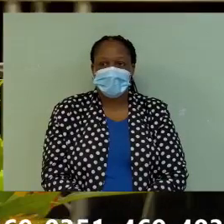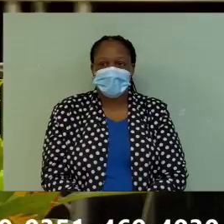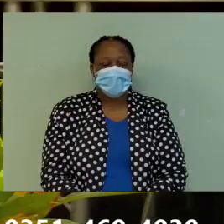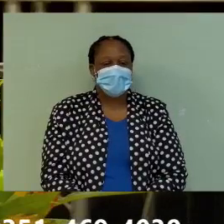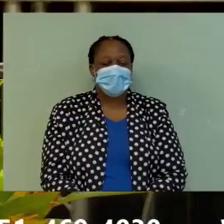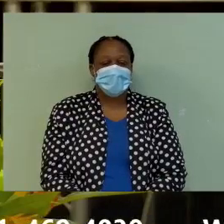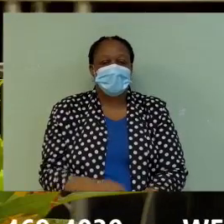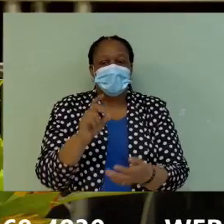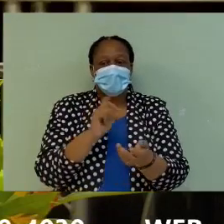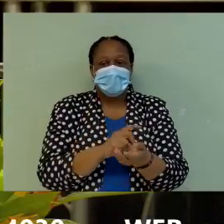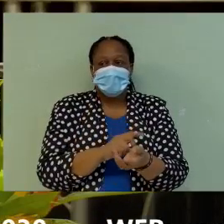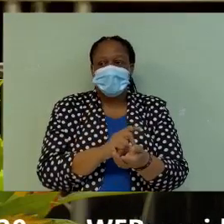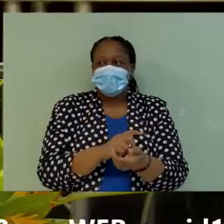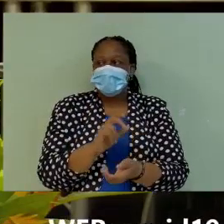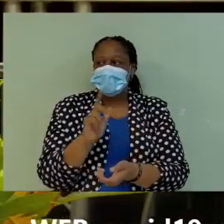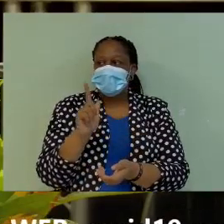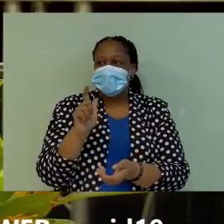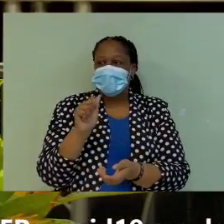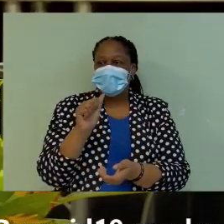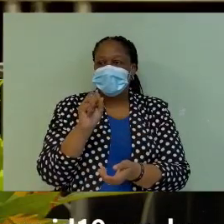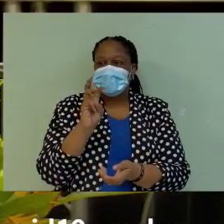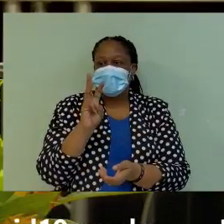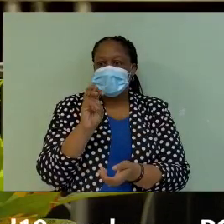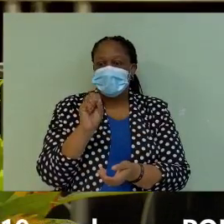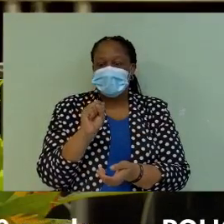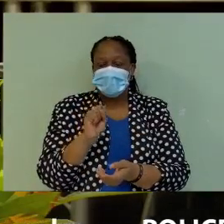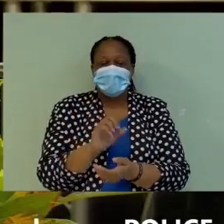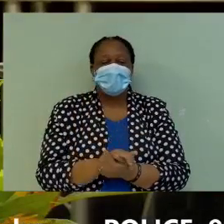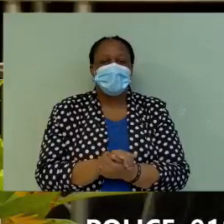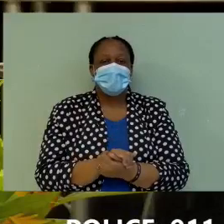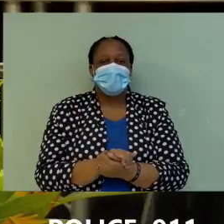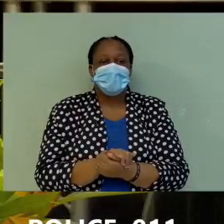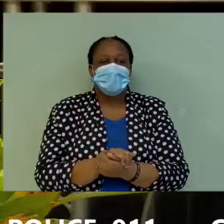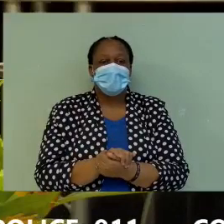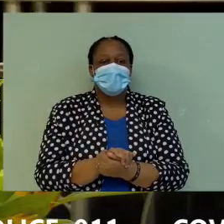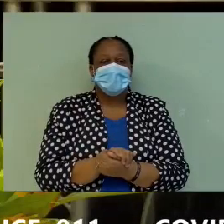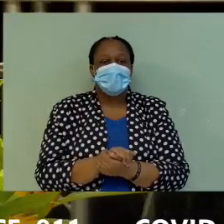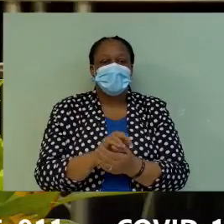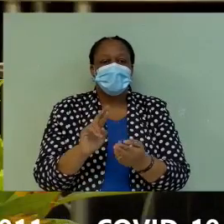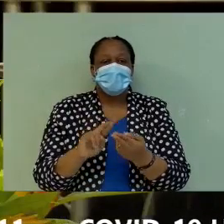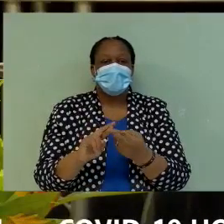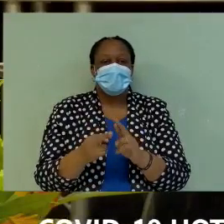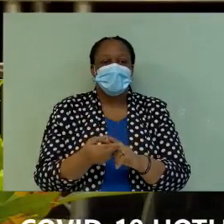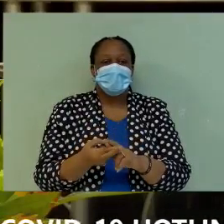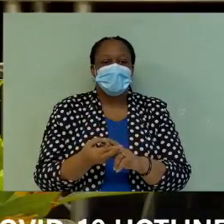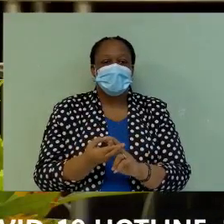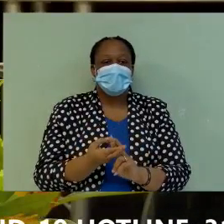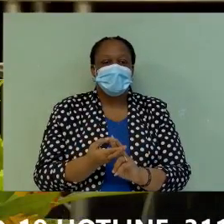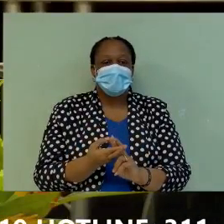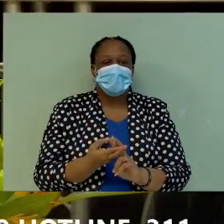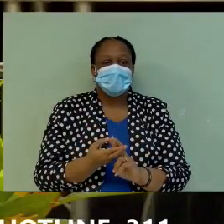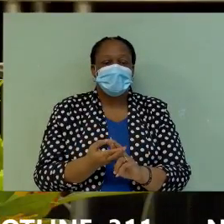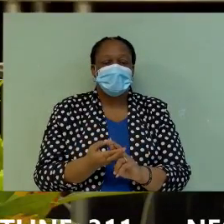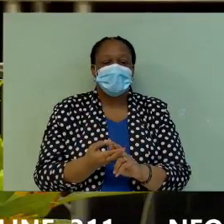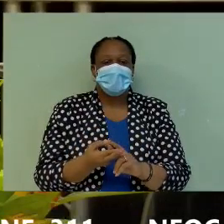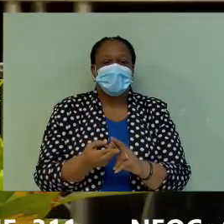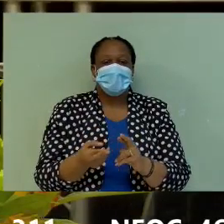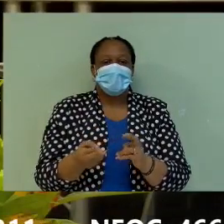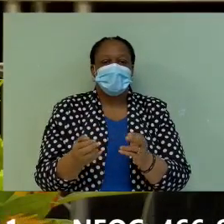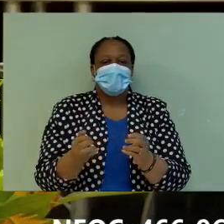Dr. Laws, please explain the relationship between pending results and the number